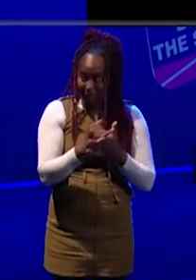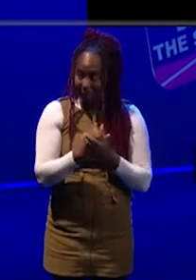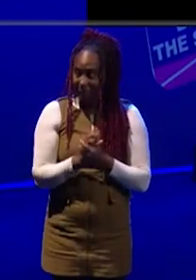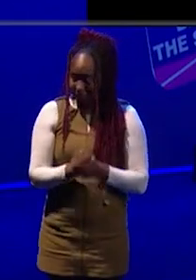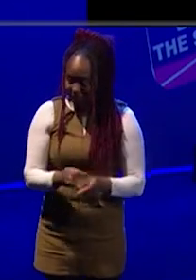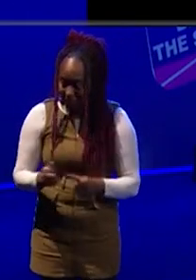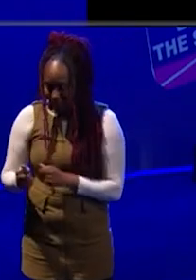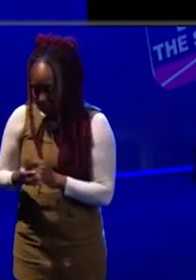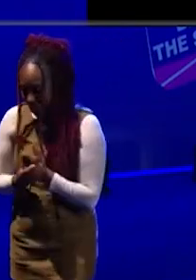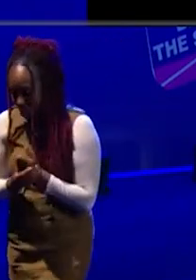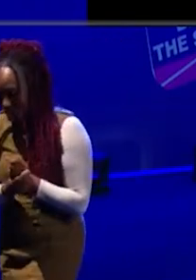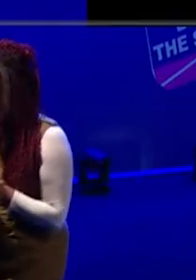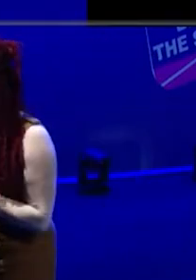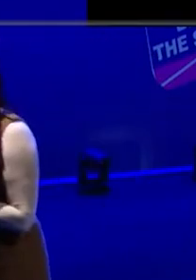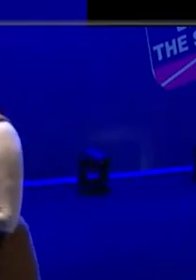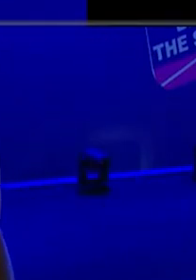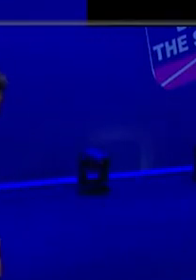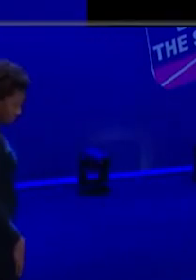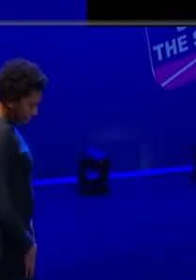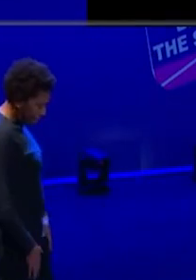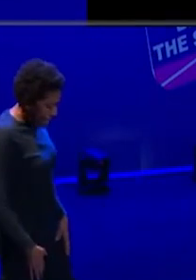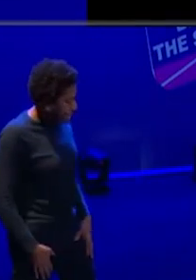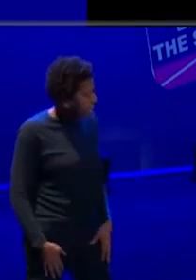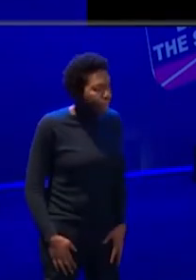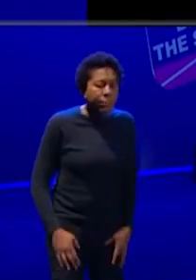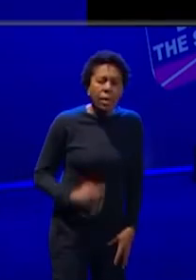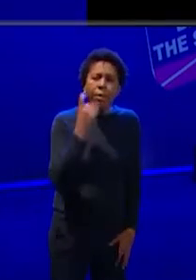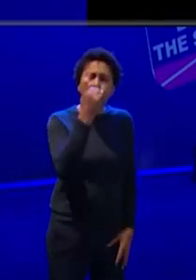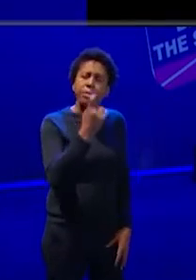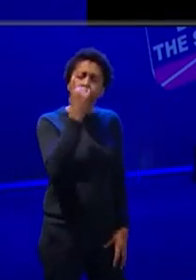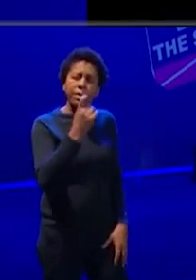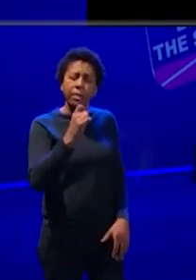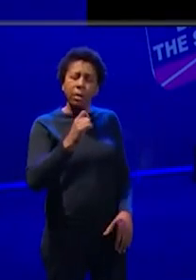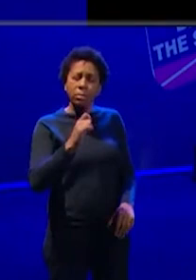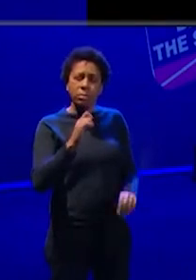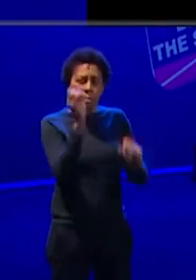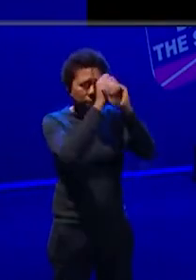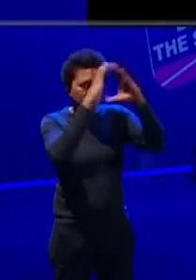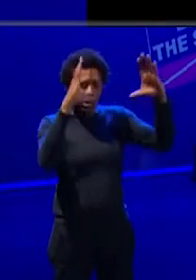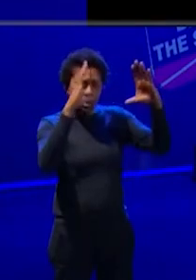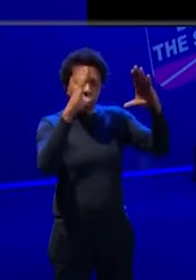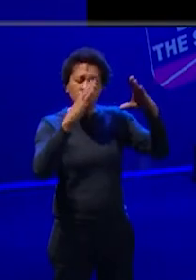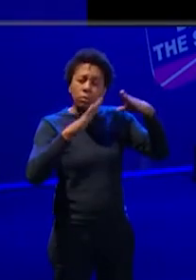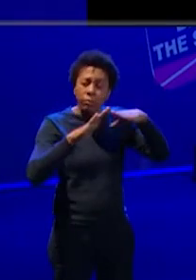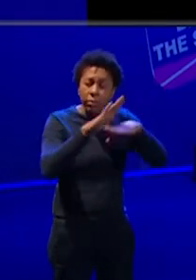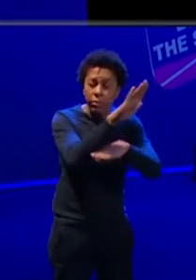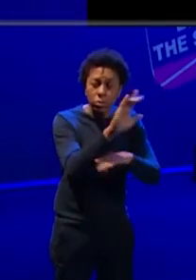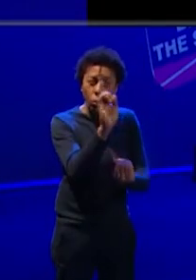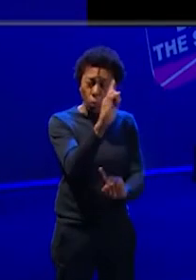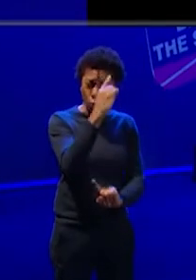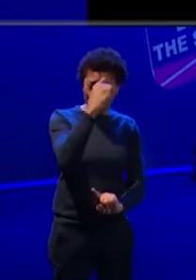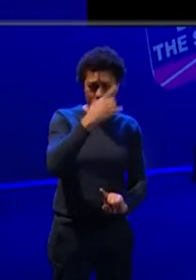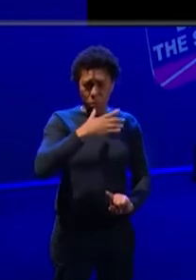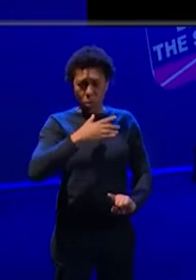Thank you, Athena. No doubt about that. It's absolutely correct. And talking about our vision of what we now want the industry to look like, how do we think that our